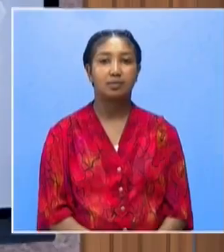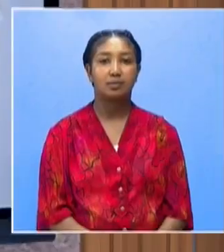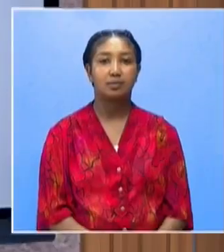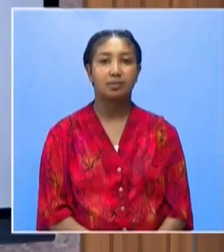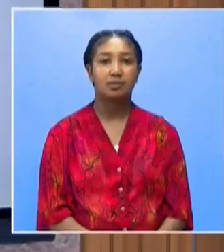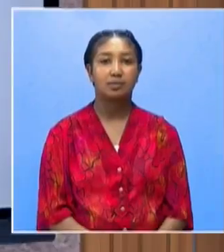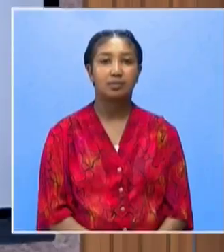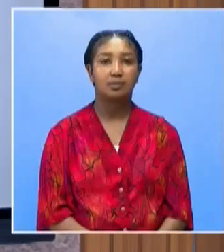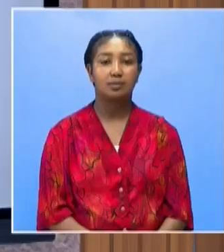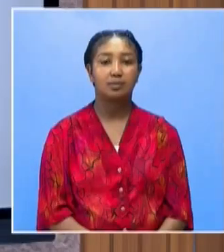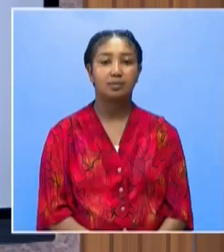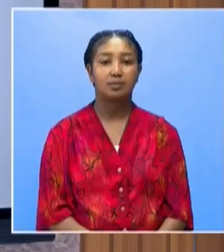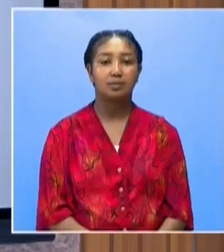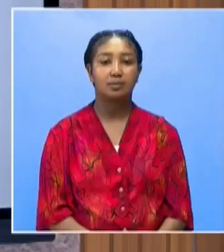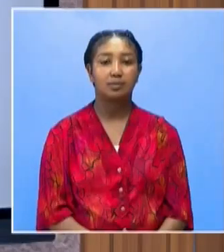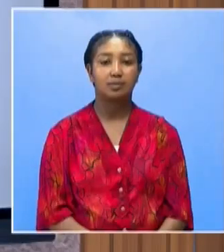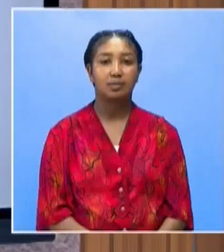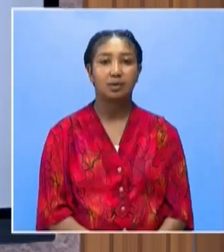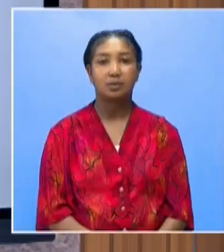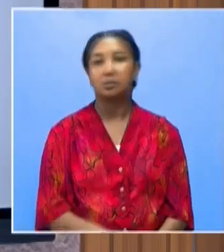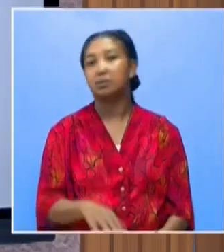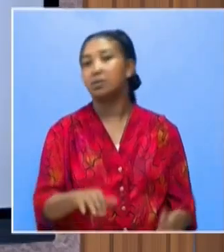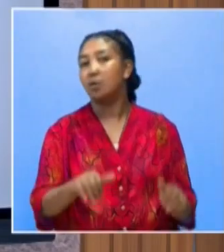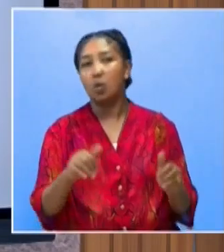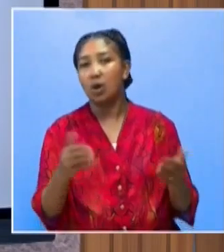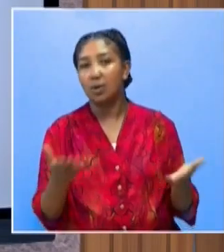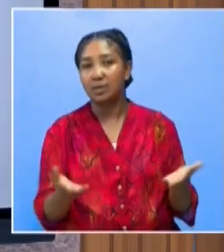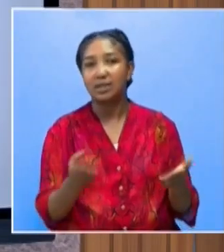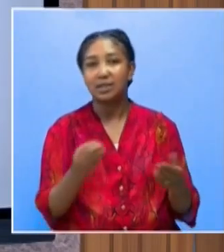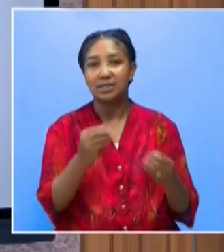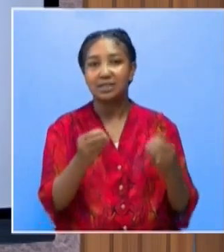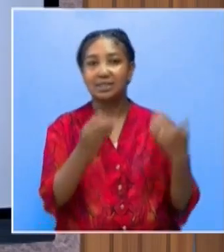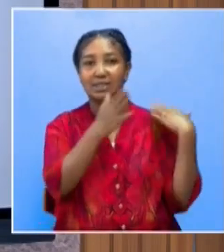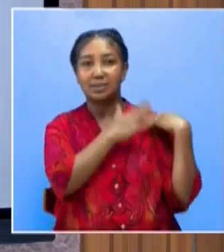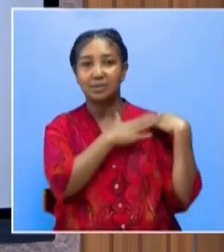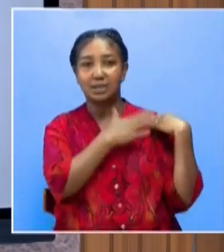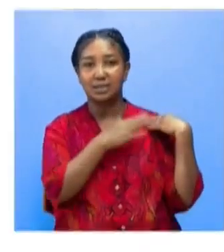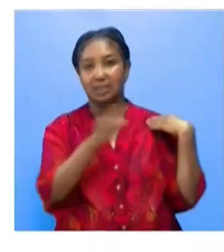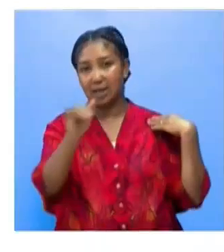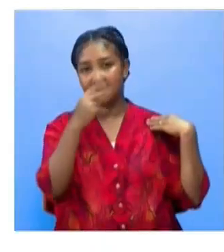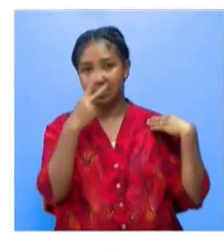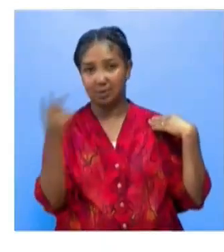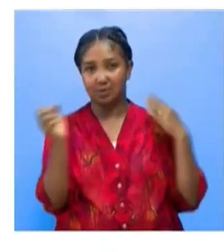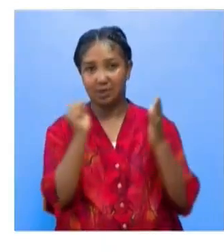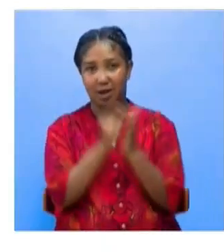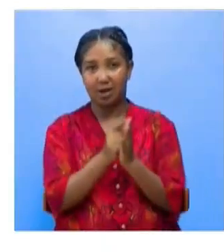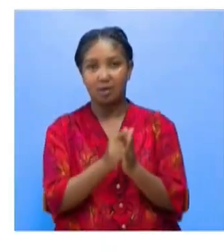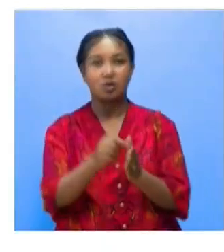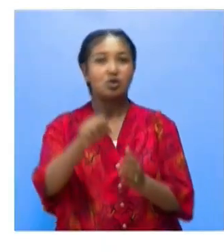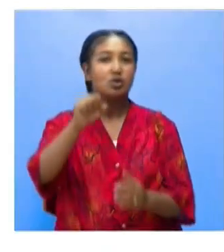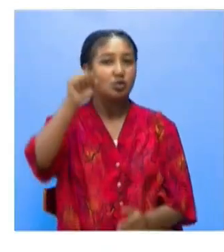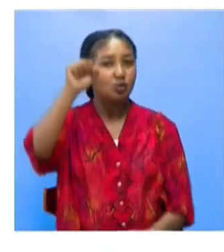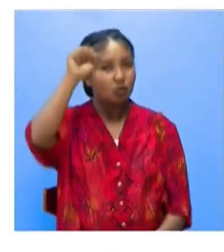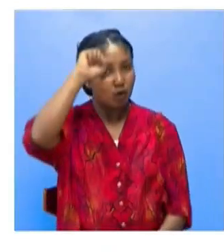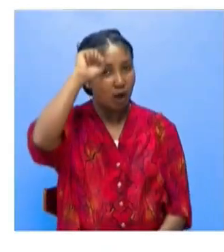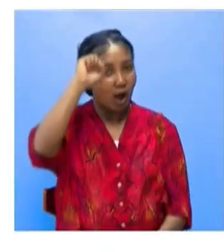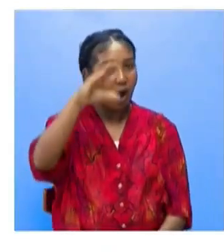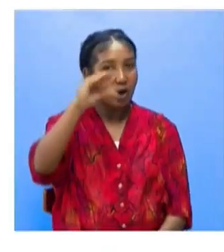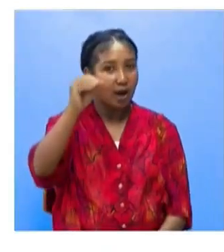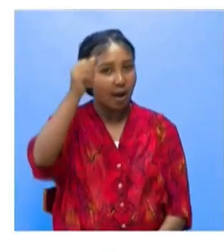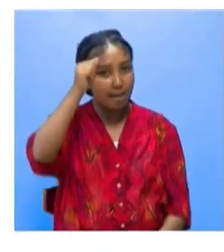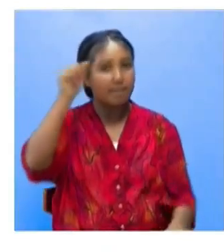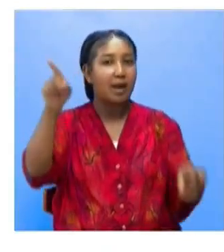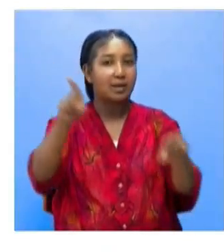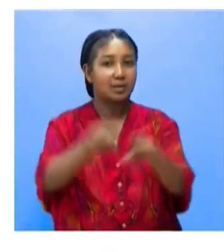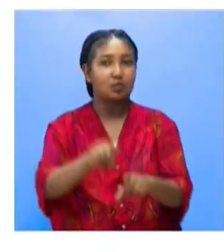Look. What about if the subject is just like this? Sona and his